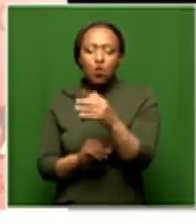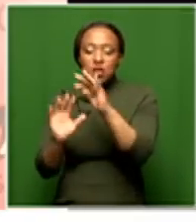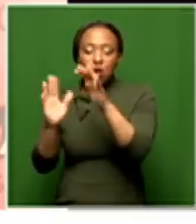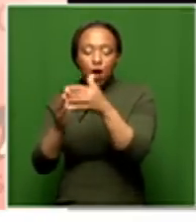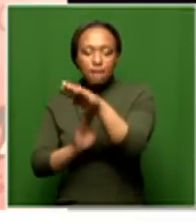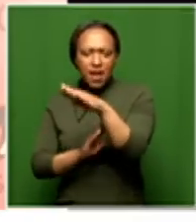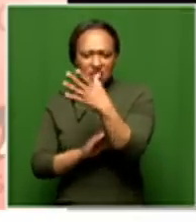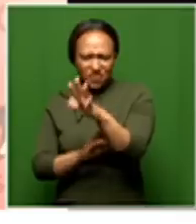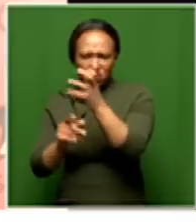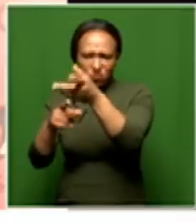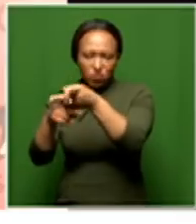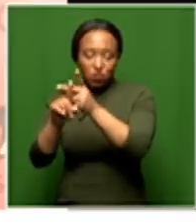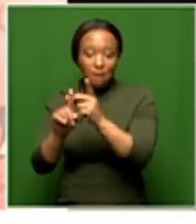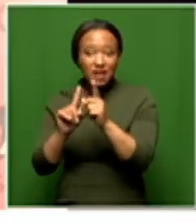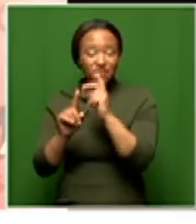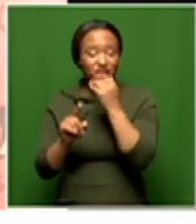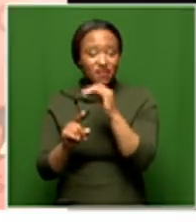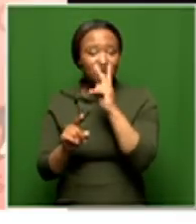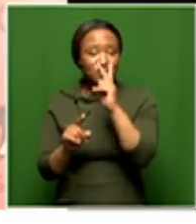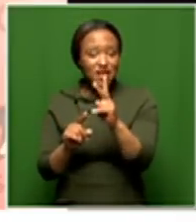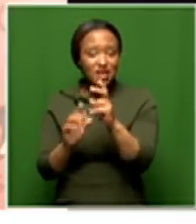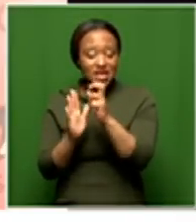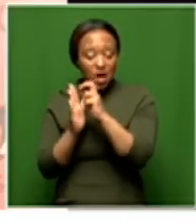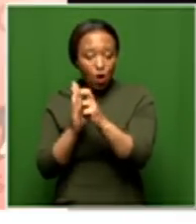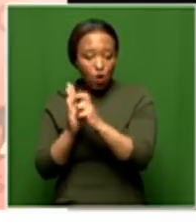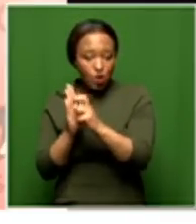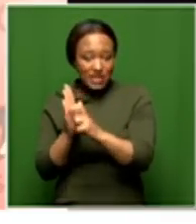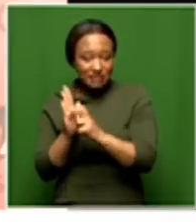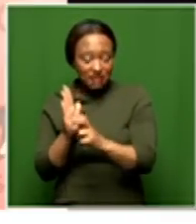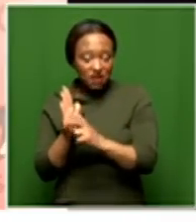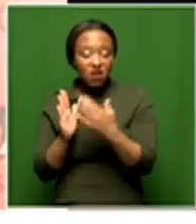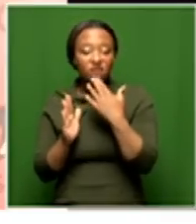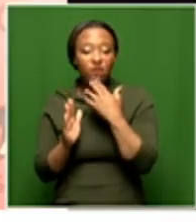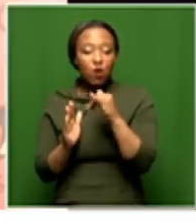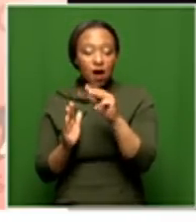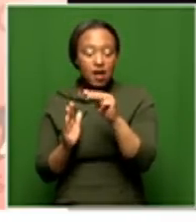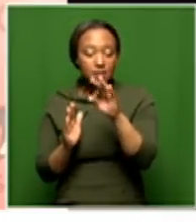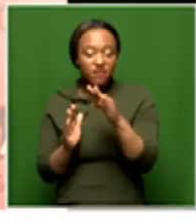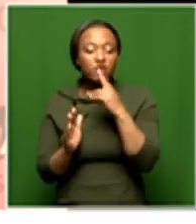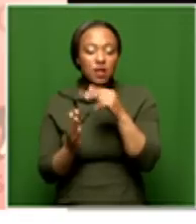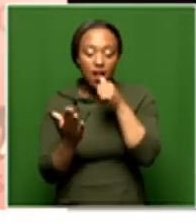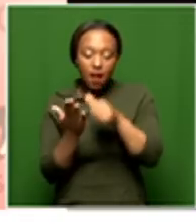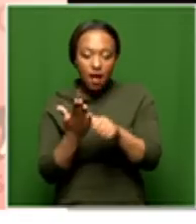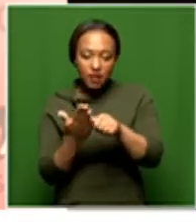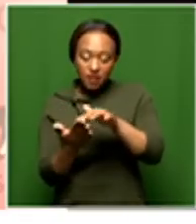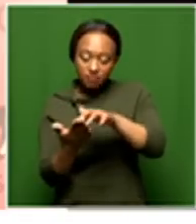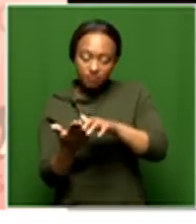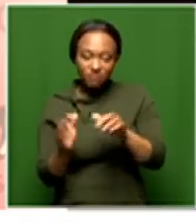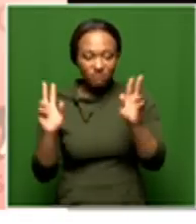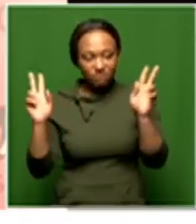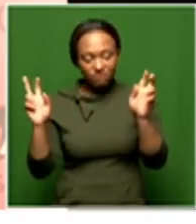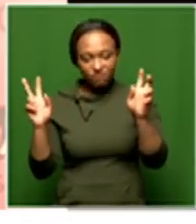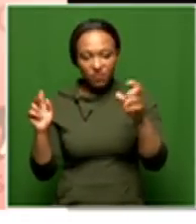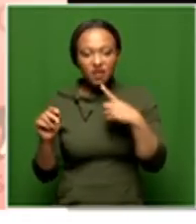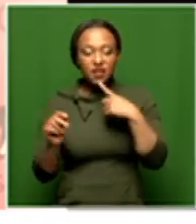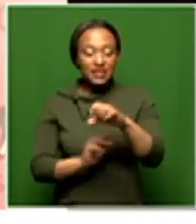if you look at the conditions of the IMF, majority of them in the letter of the IMF are in inverted commas. They are